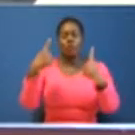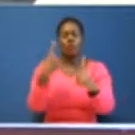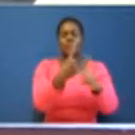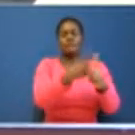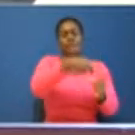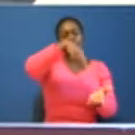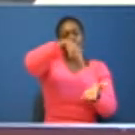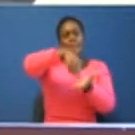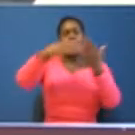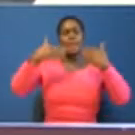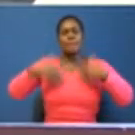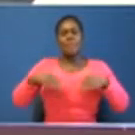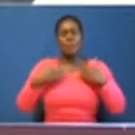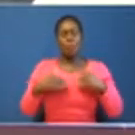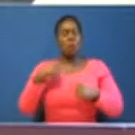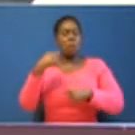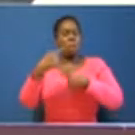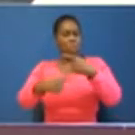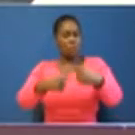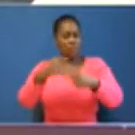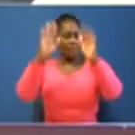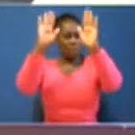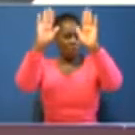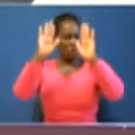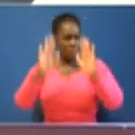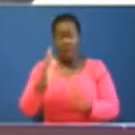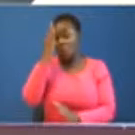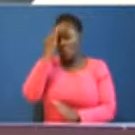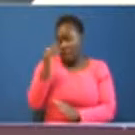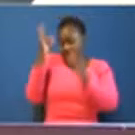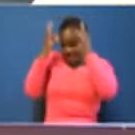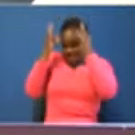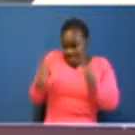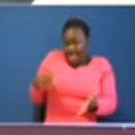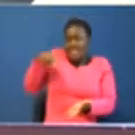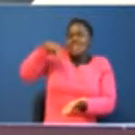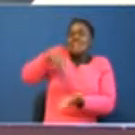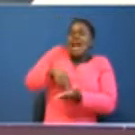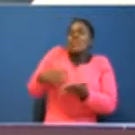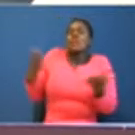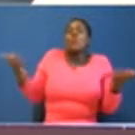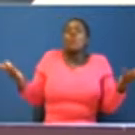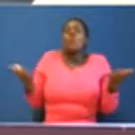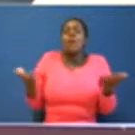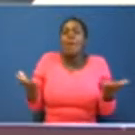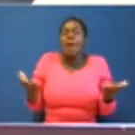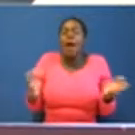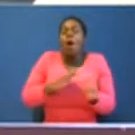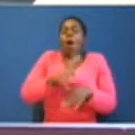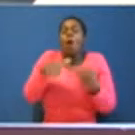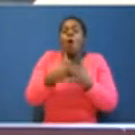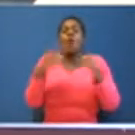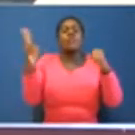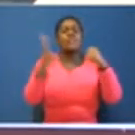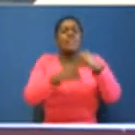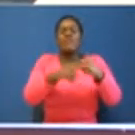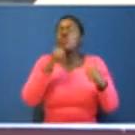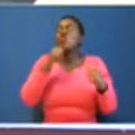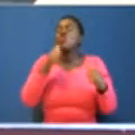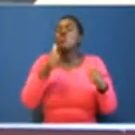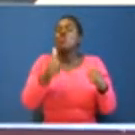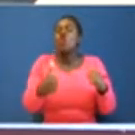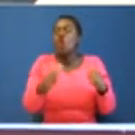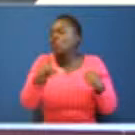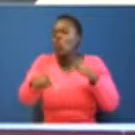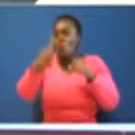candidates uh to go through this process a very important one because it determines where they'll stand on that stage all seven candidates it's not uh you know